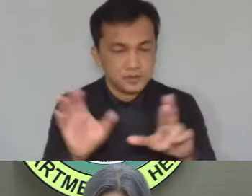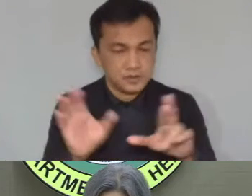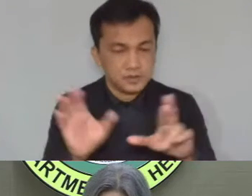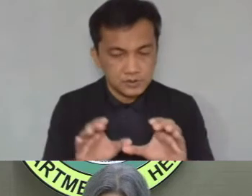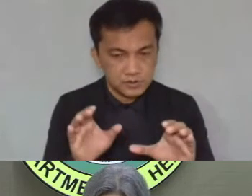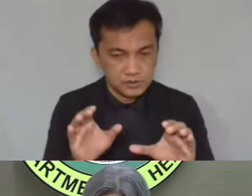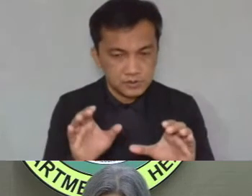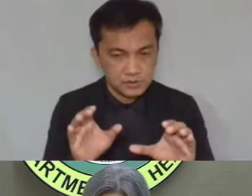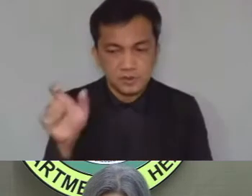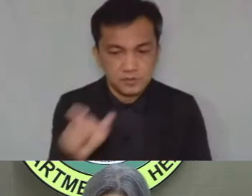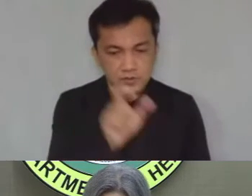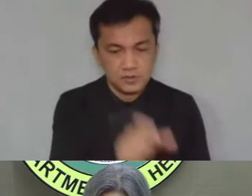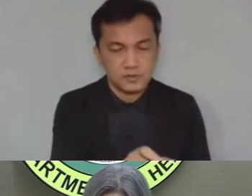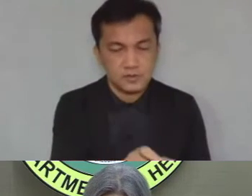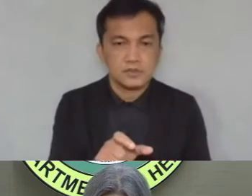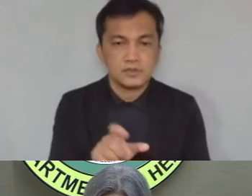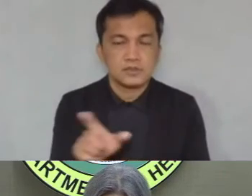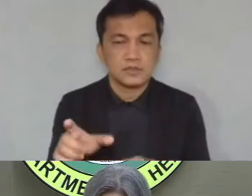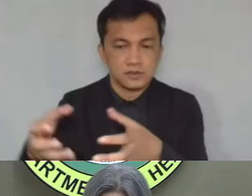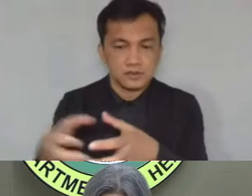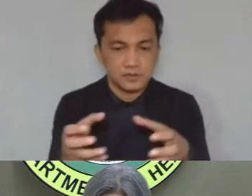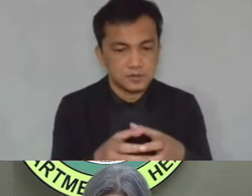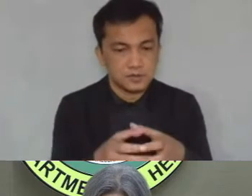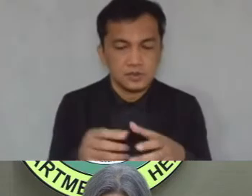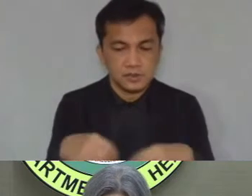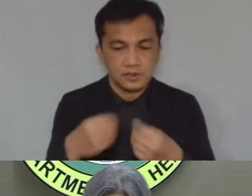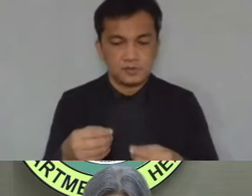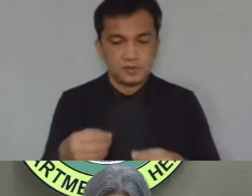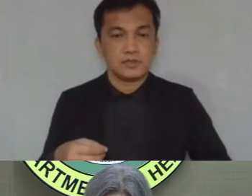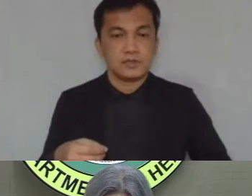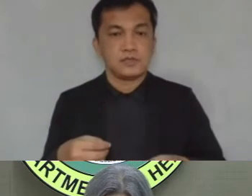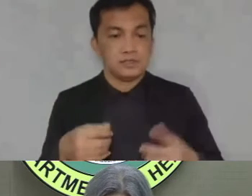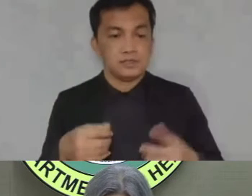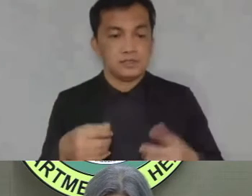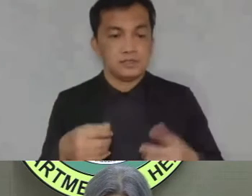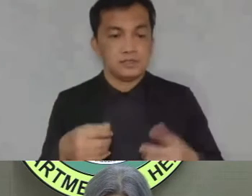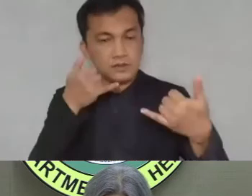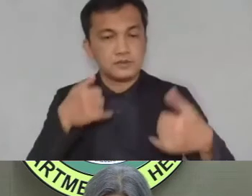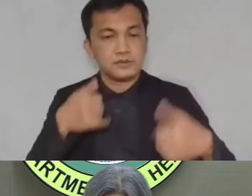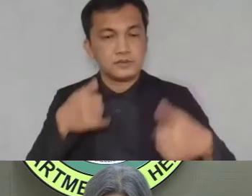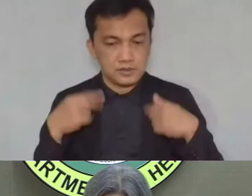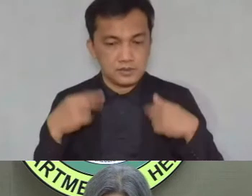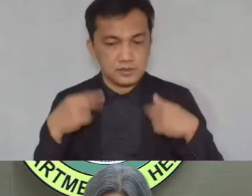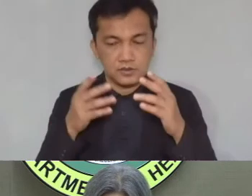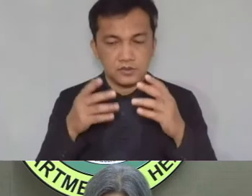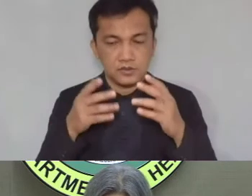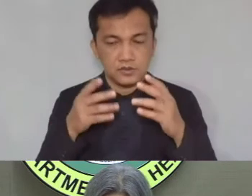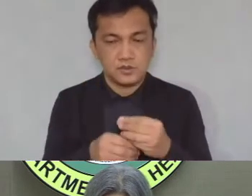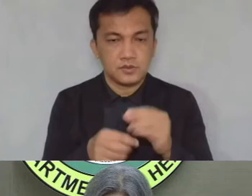practice and certification of individuals and entities providing telehealth services. To complement